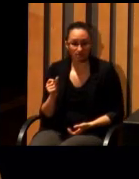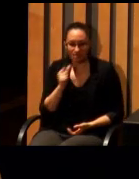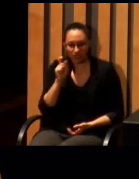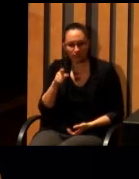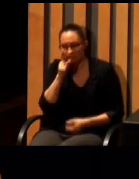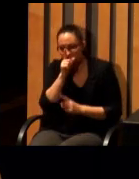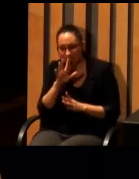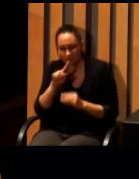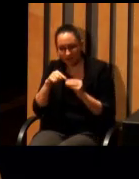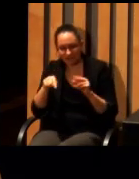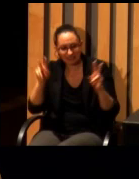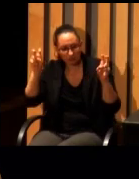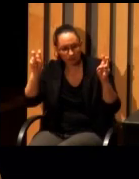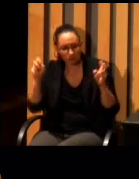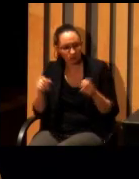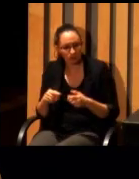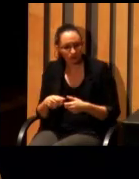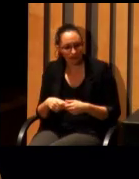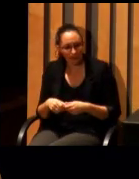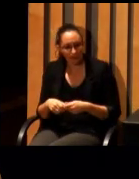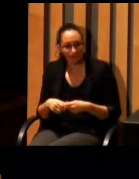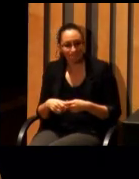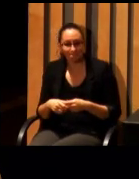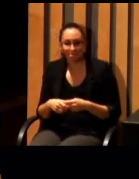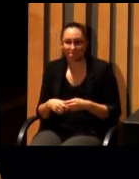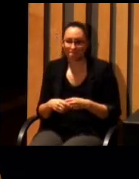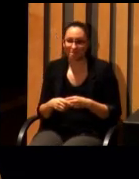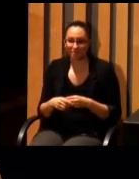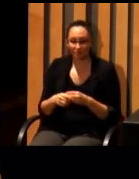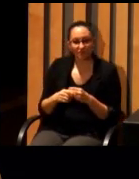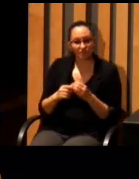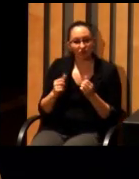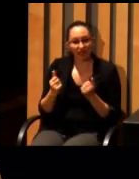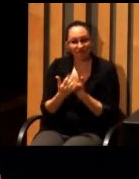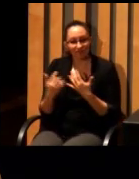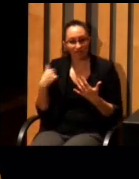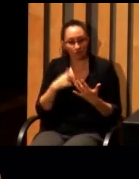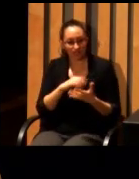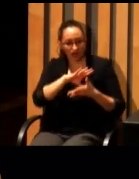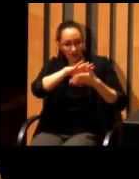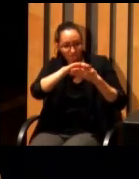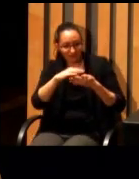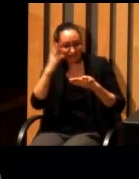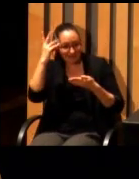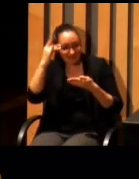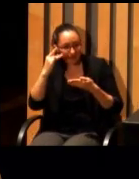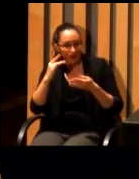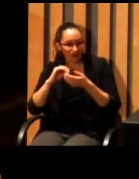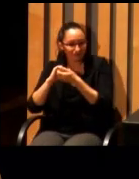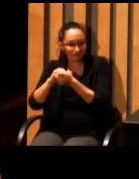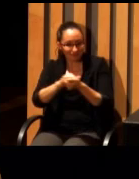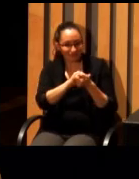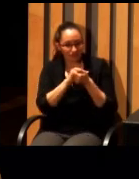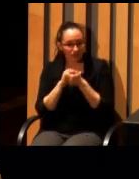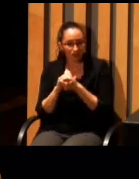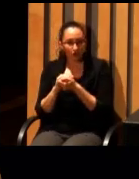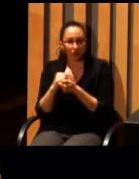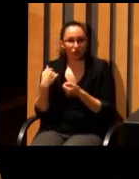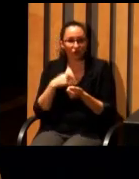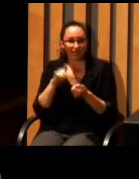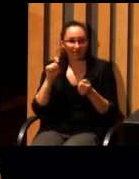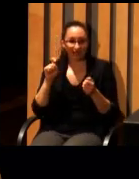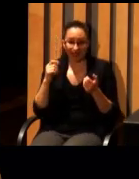on this particular issue. What we're thinking about then, and what we can think of collectively and collaboratively, is a broad-based